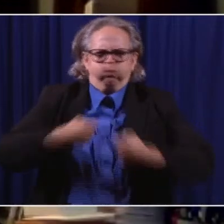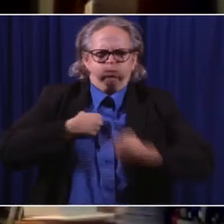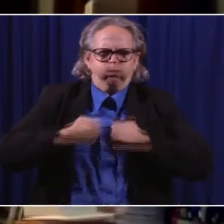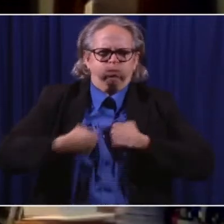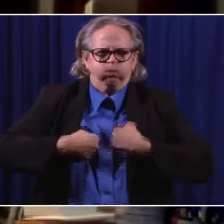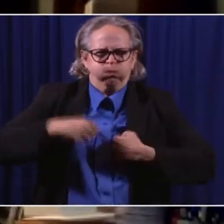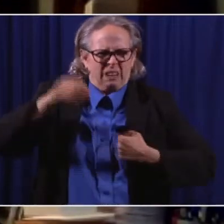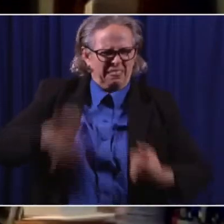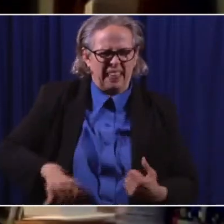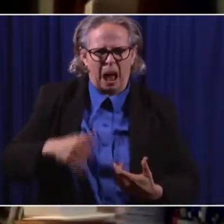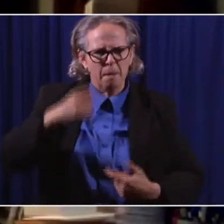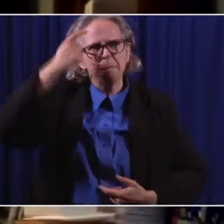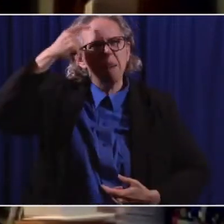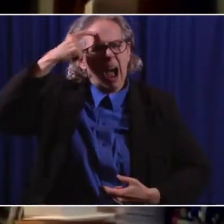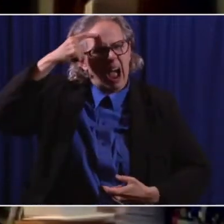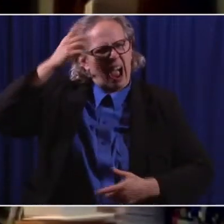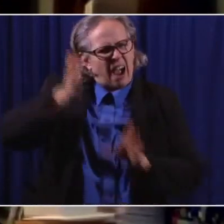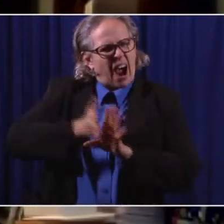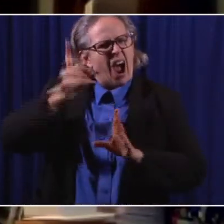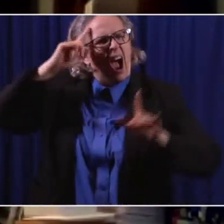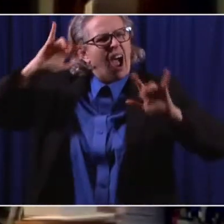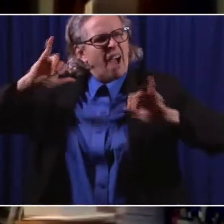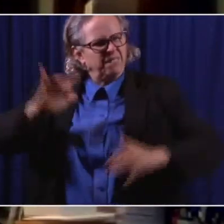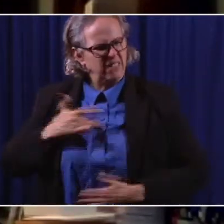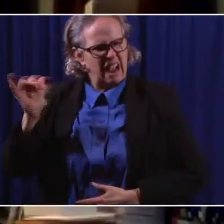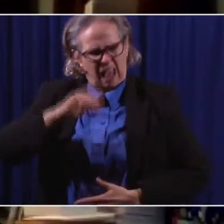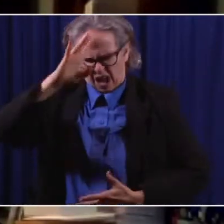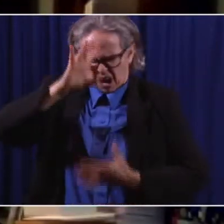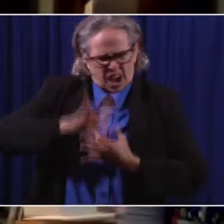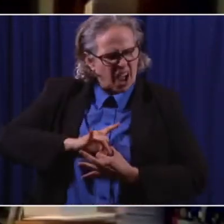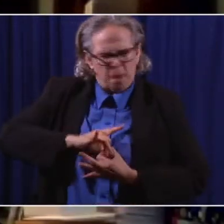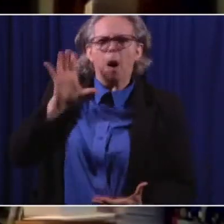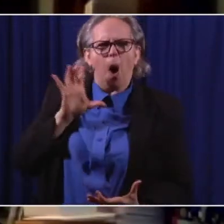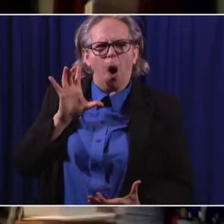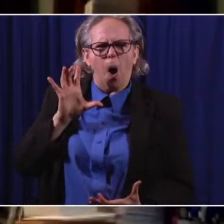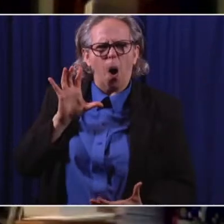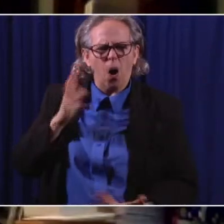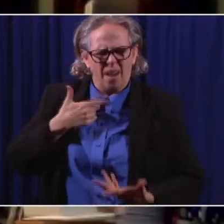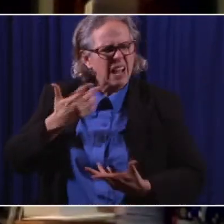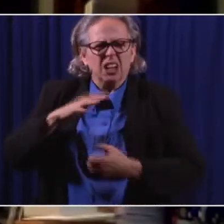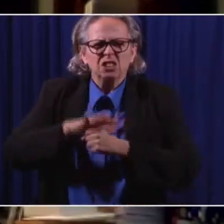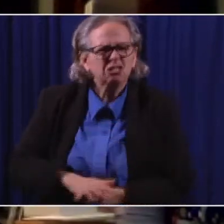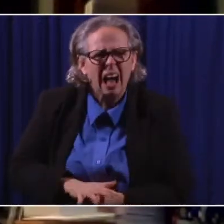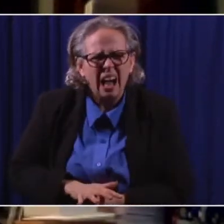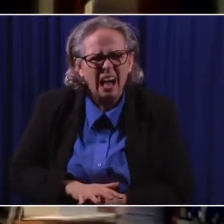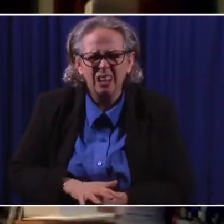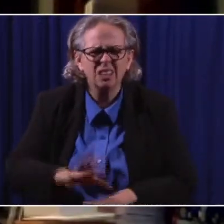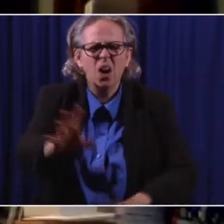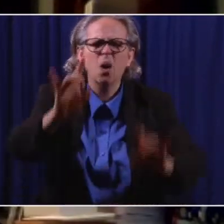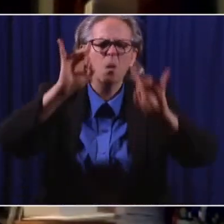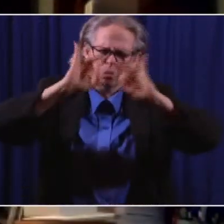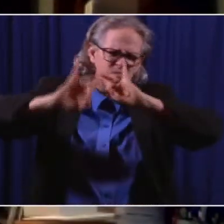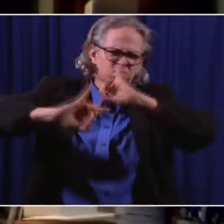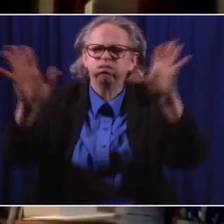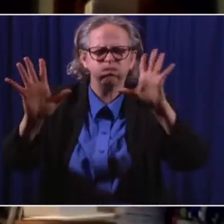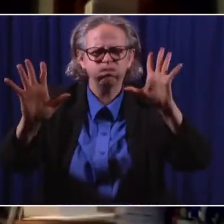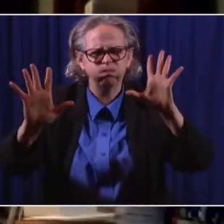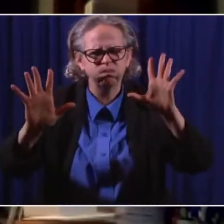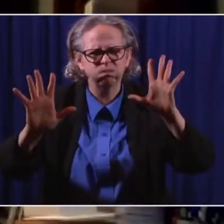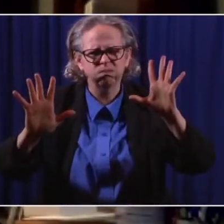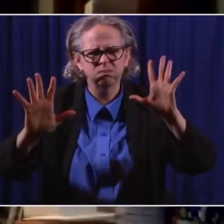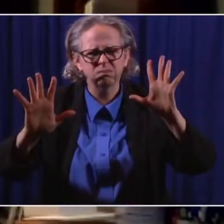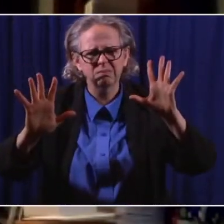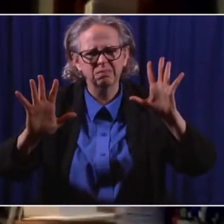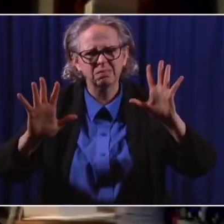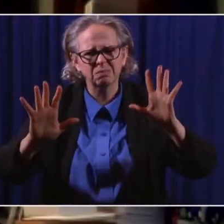stress is unique in my life and pretty extraordinary. So I can't emphasize enough.